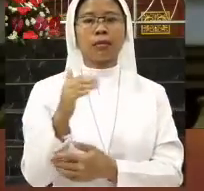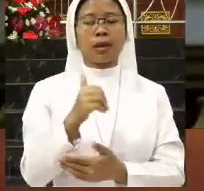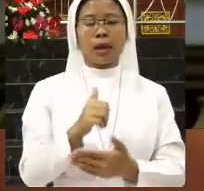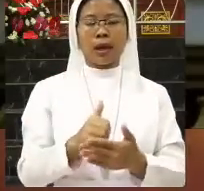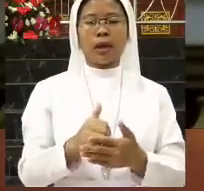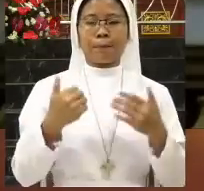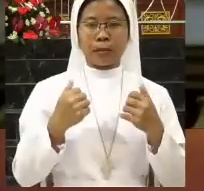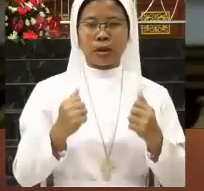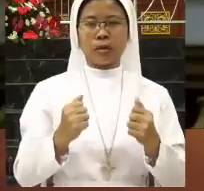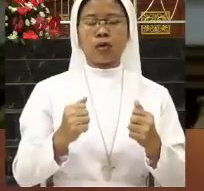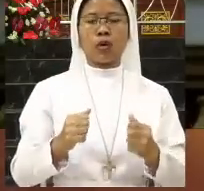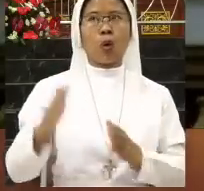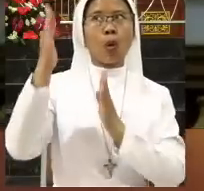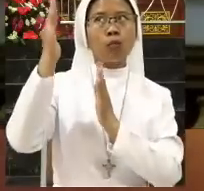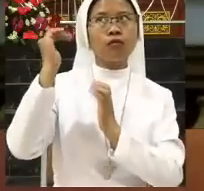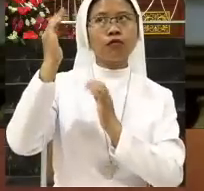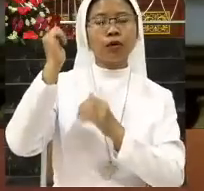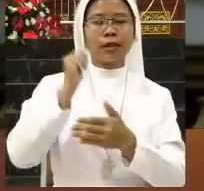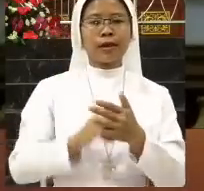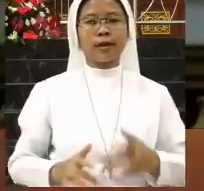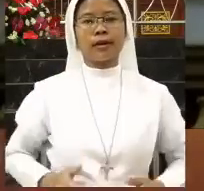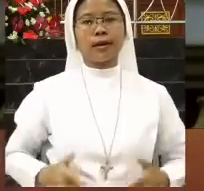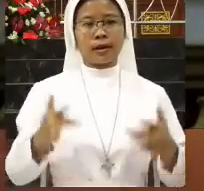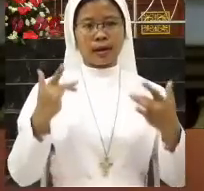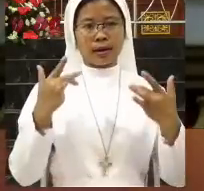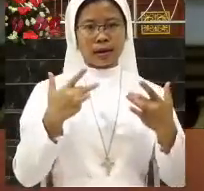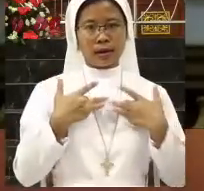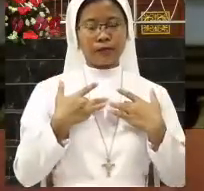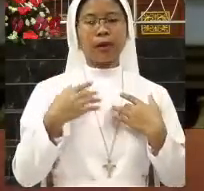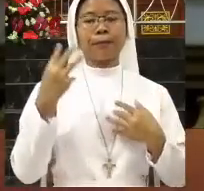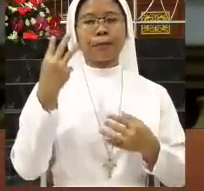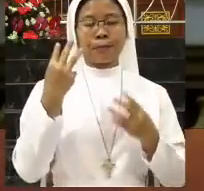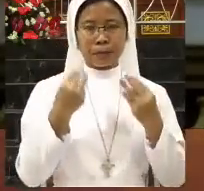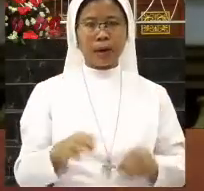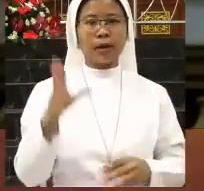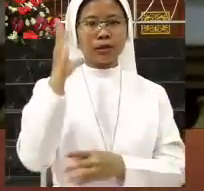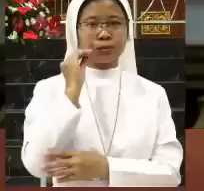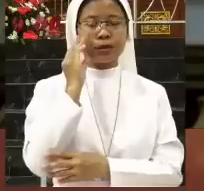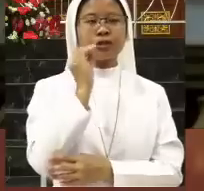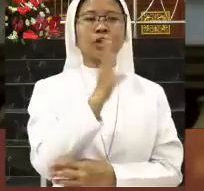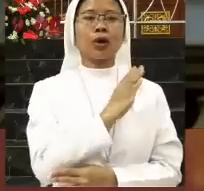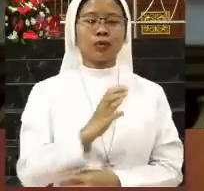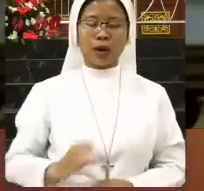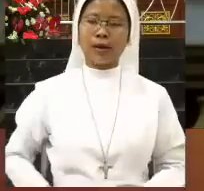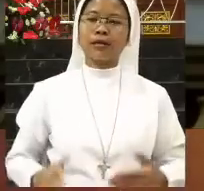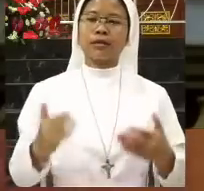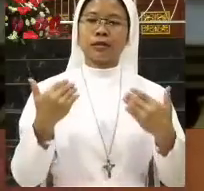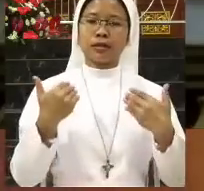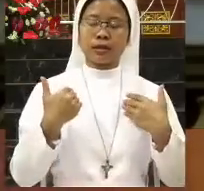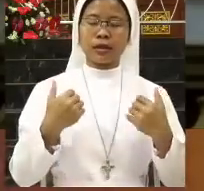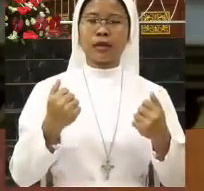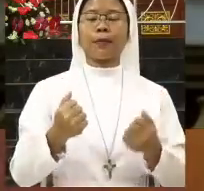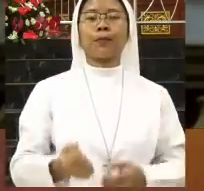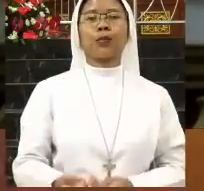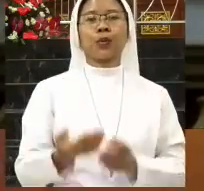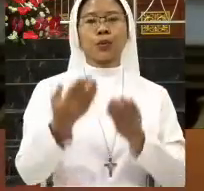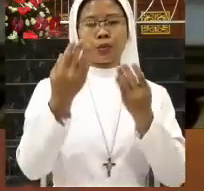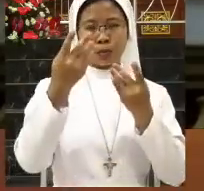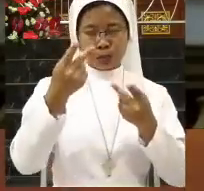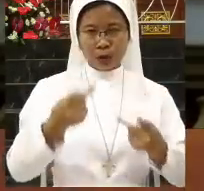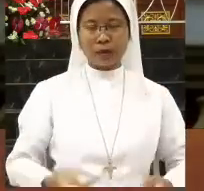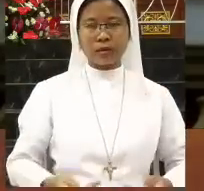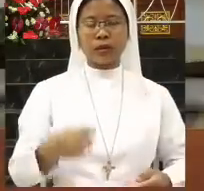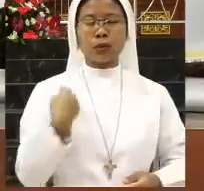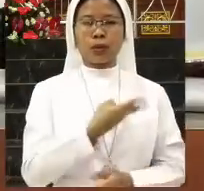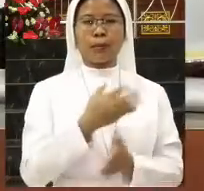them to remain hopeful in life. May they experience Christ's healing presence. We